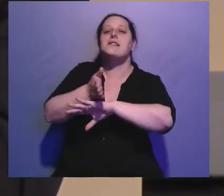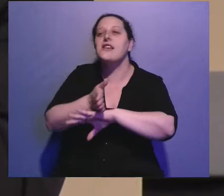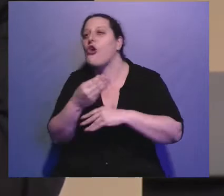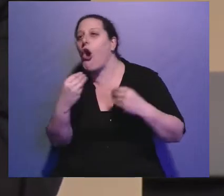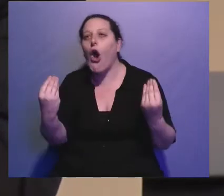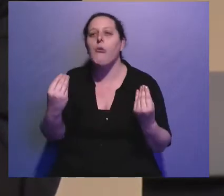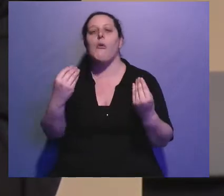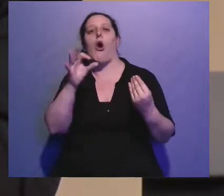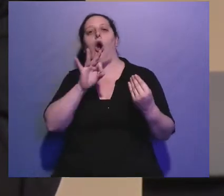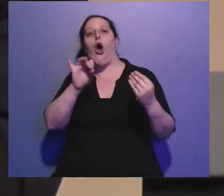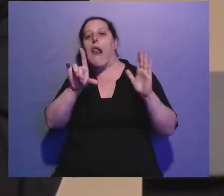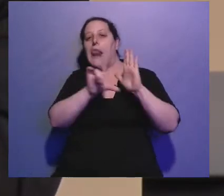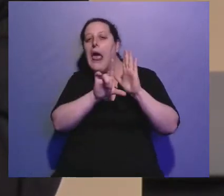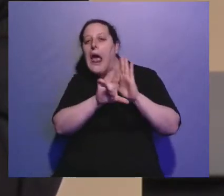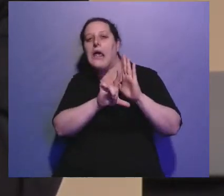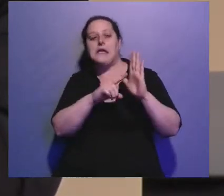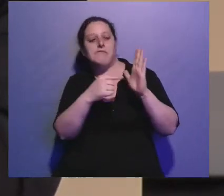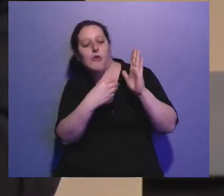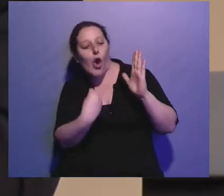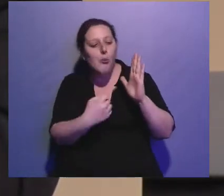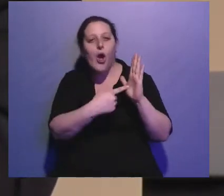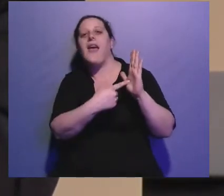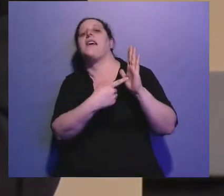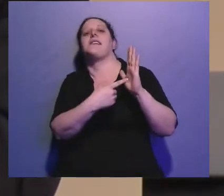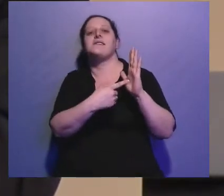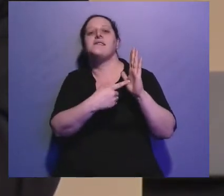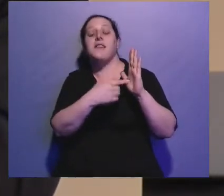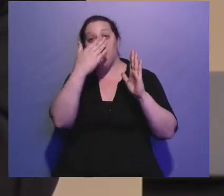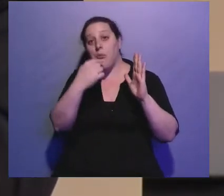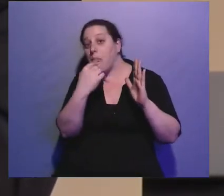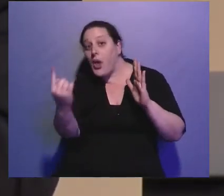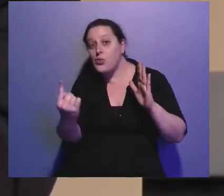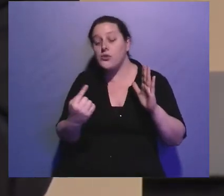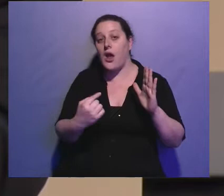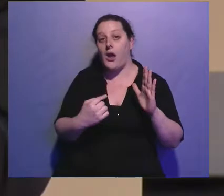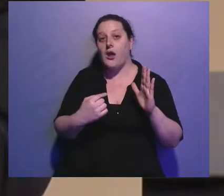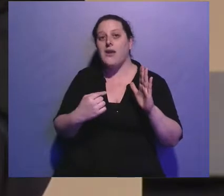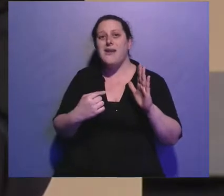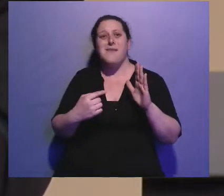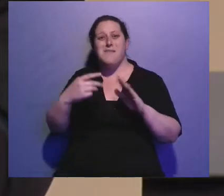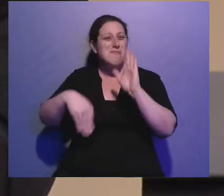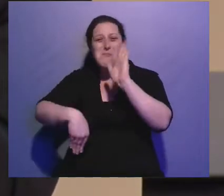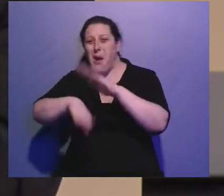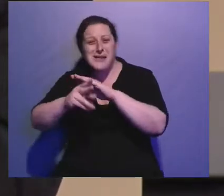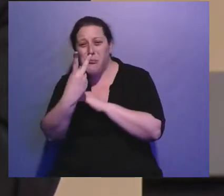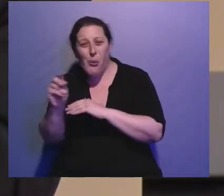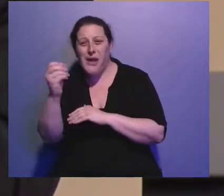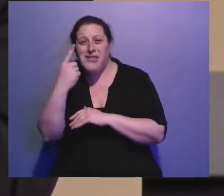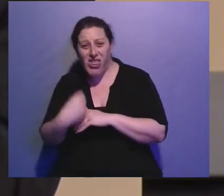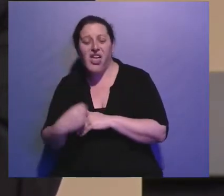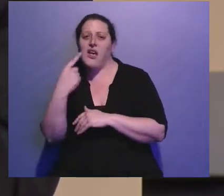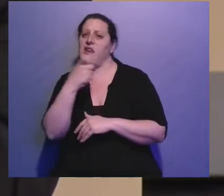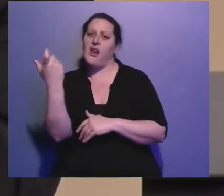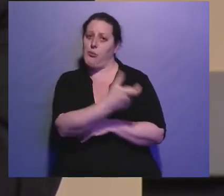question or the request by the citizen. So if somebody asks a question, you have at the